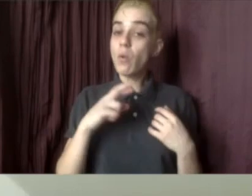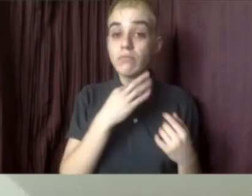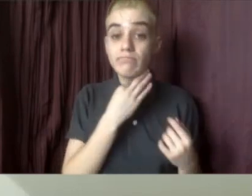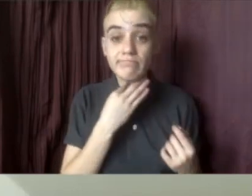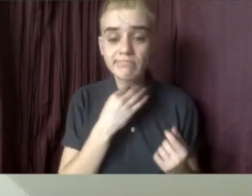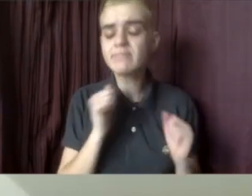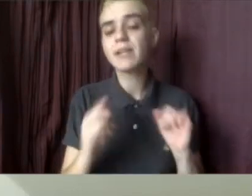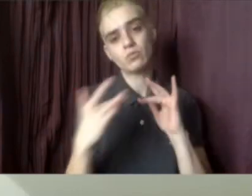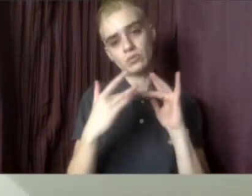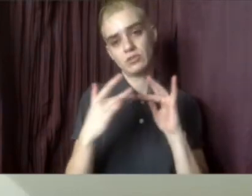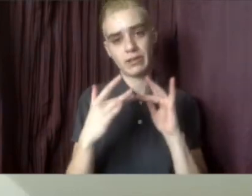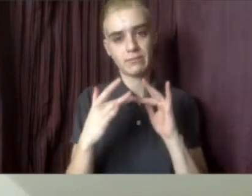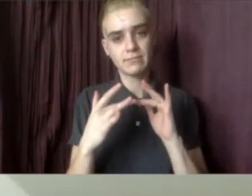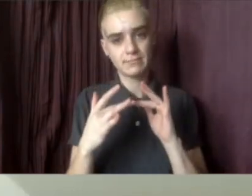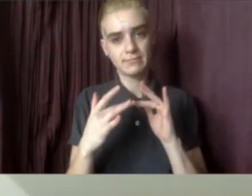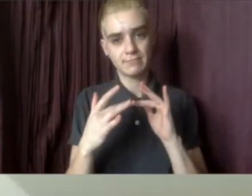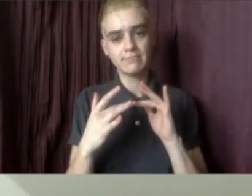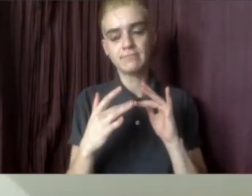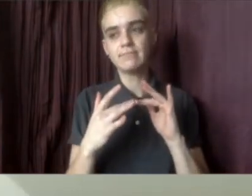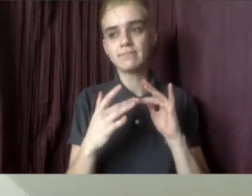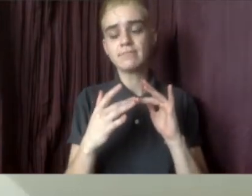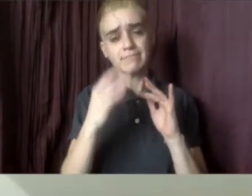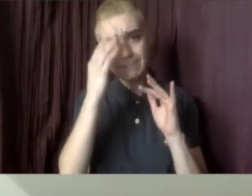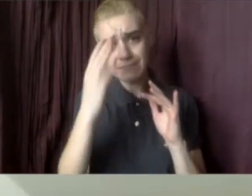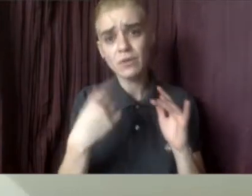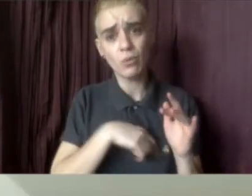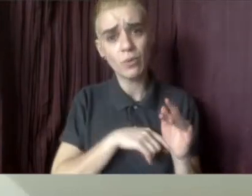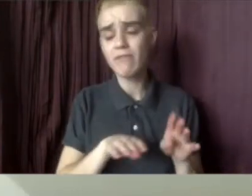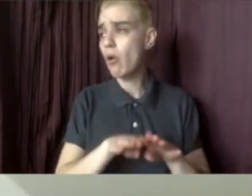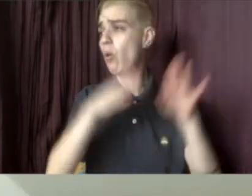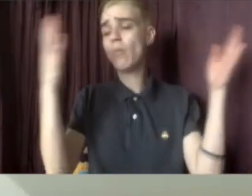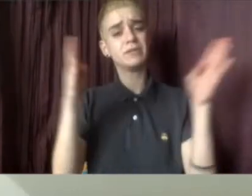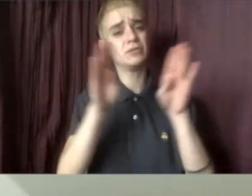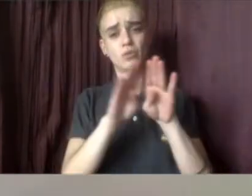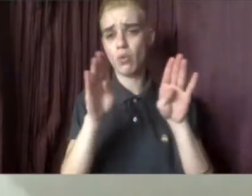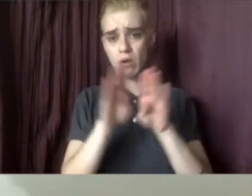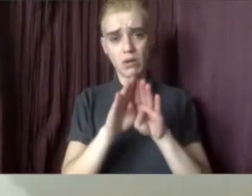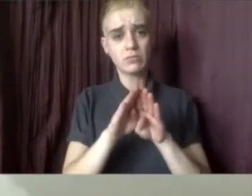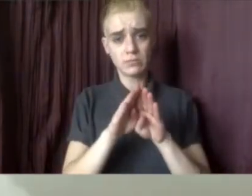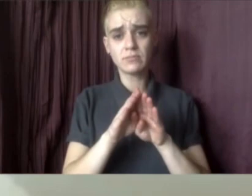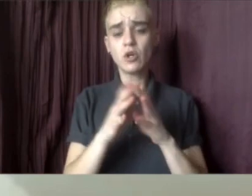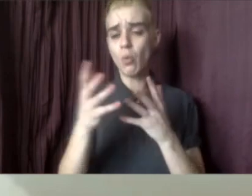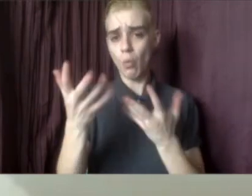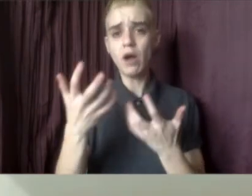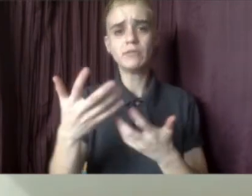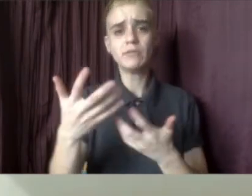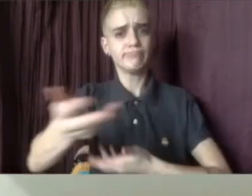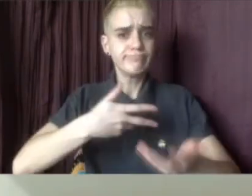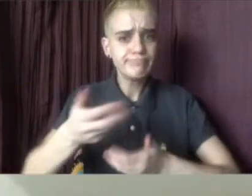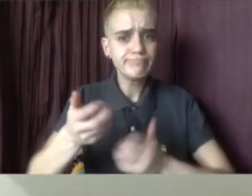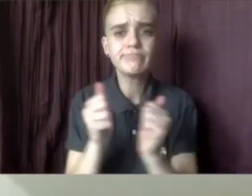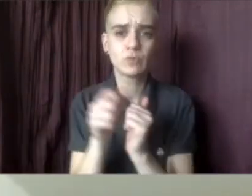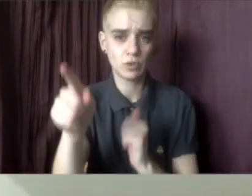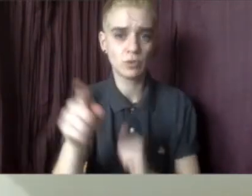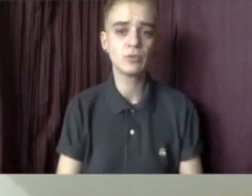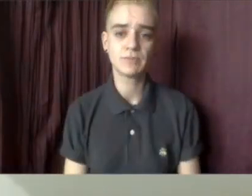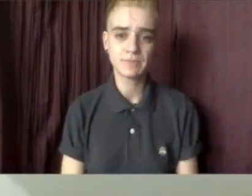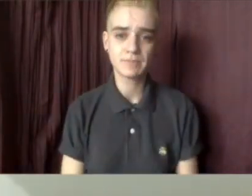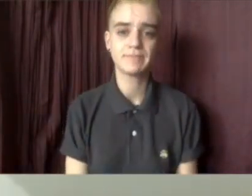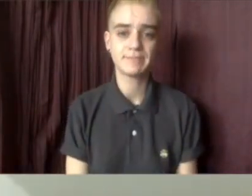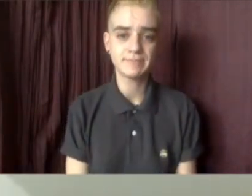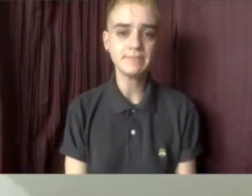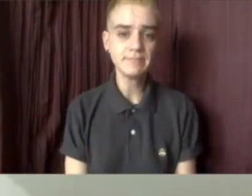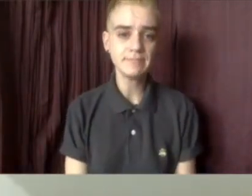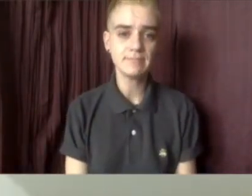be, engaging you all in this work. And we're looking forward, ahead into the coming months. Dara,